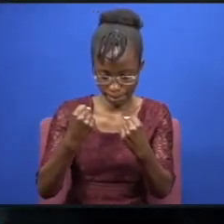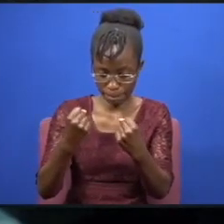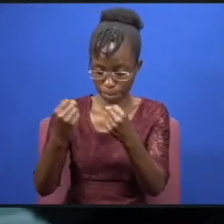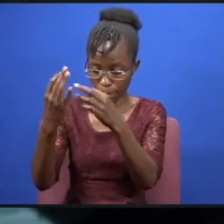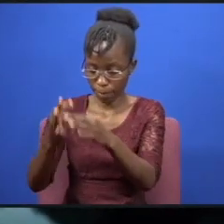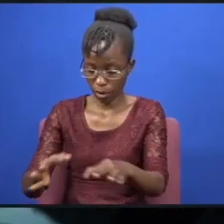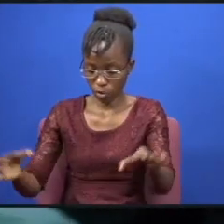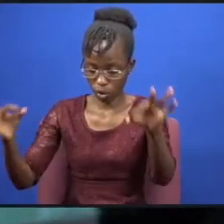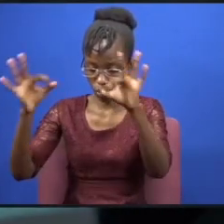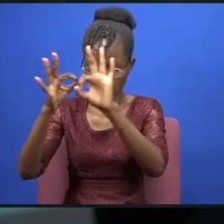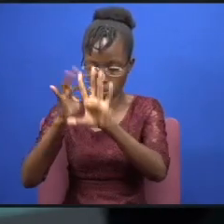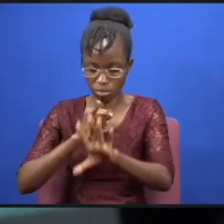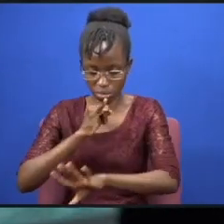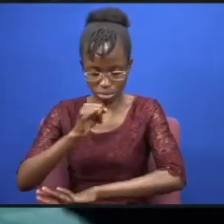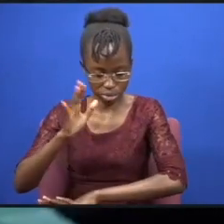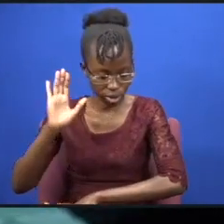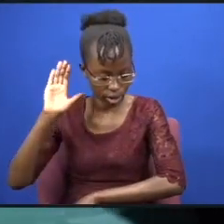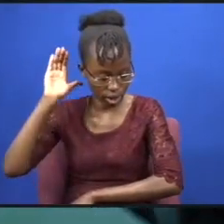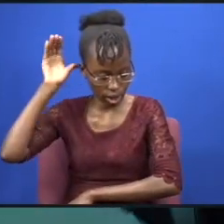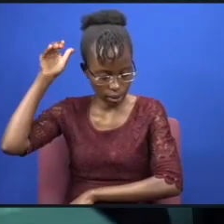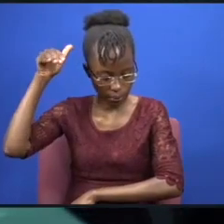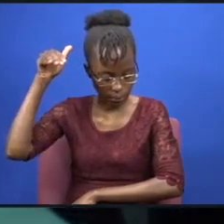Worthy is the Lamb.